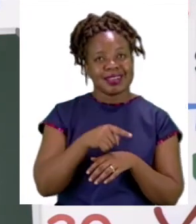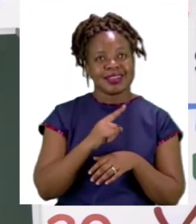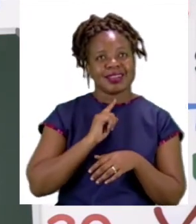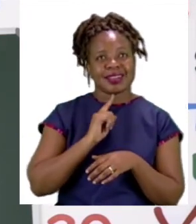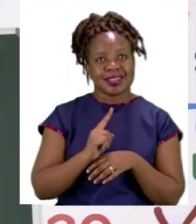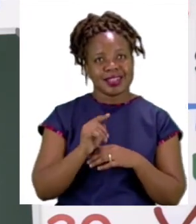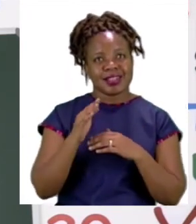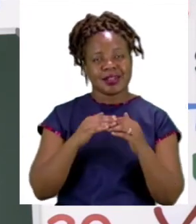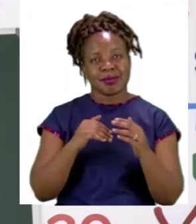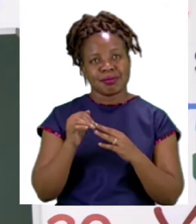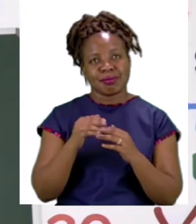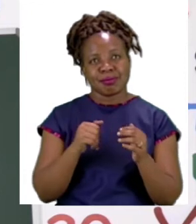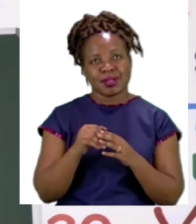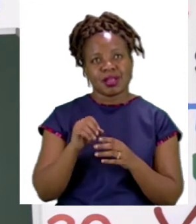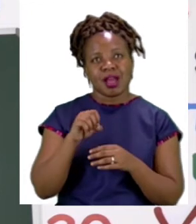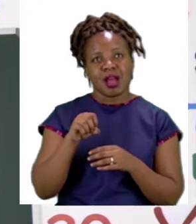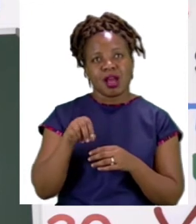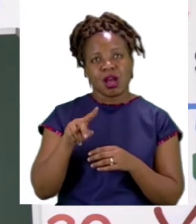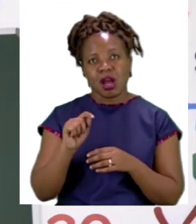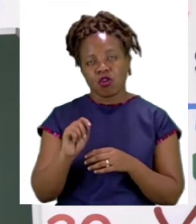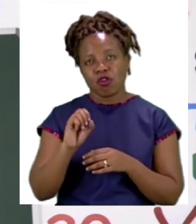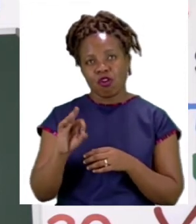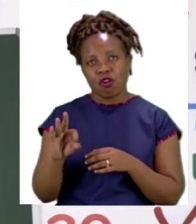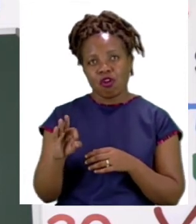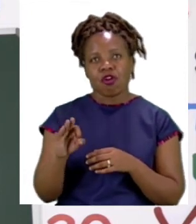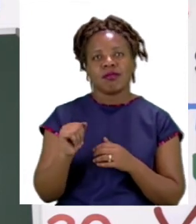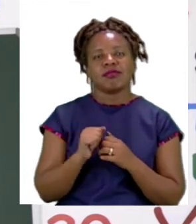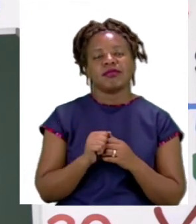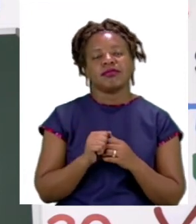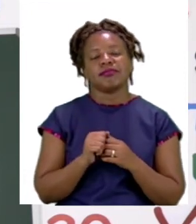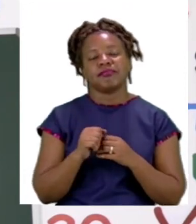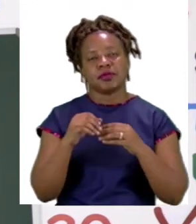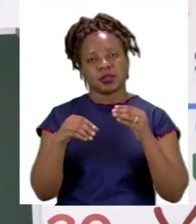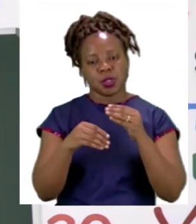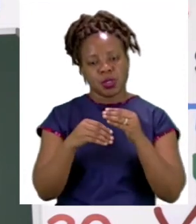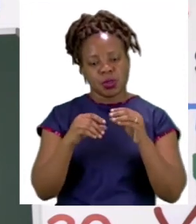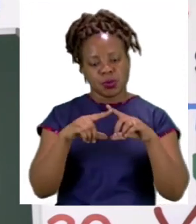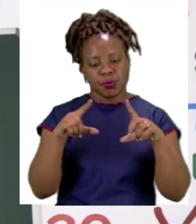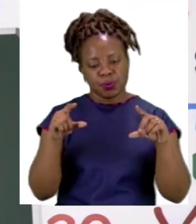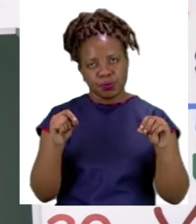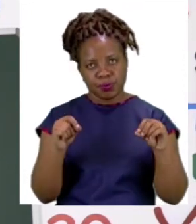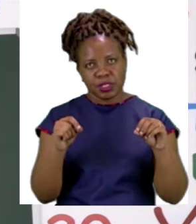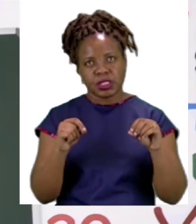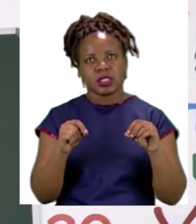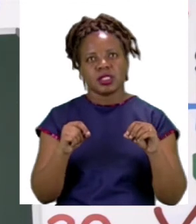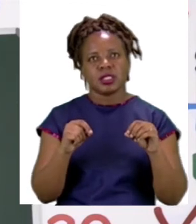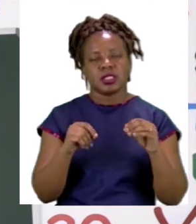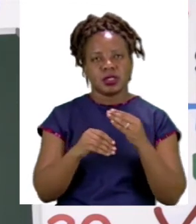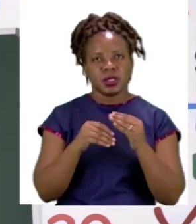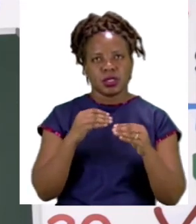bricks, comma, because I'm still saying what it is built out of, glass